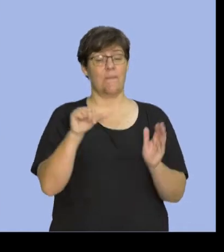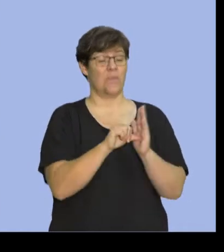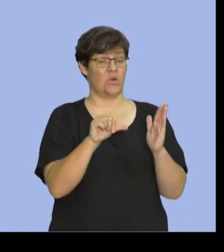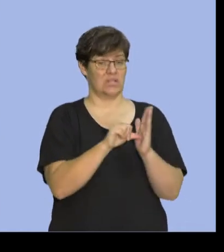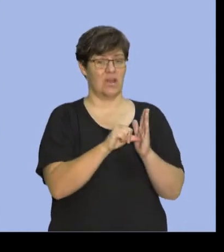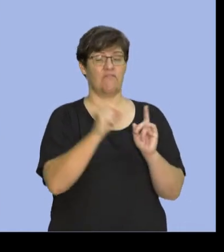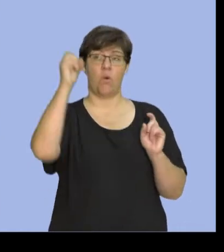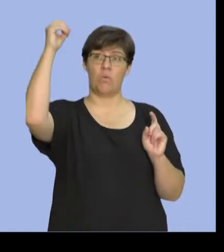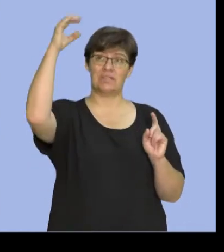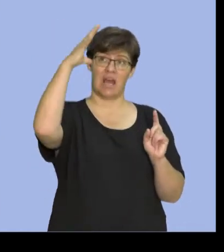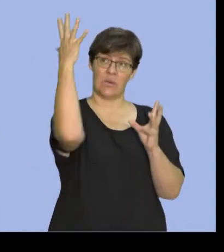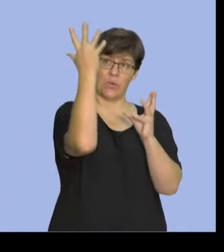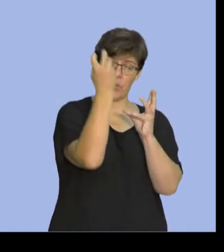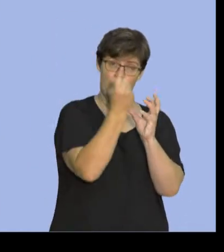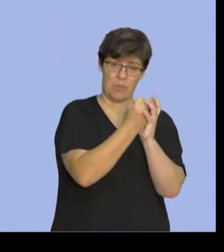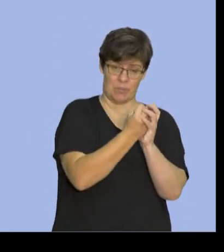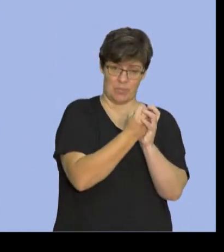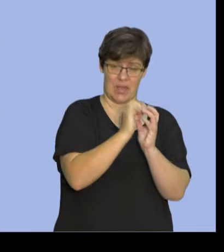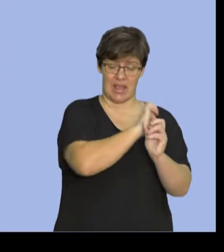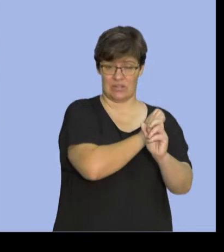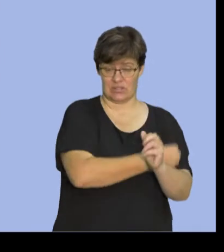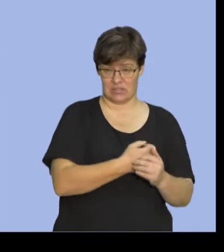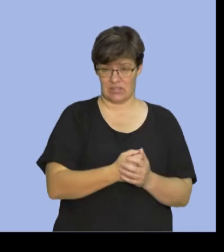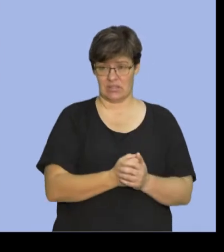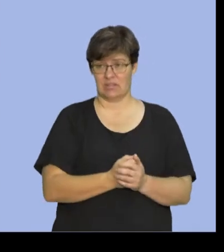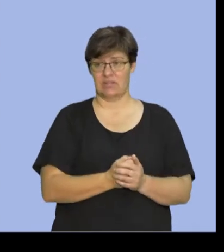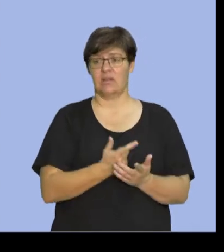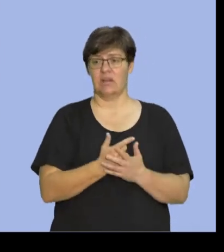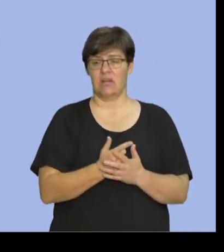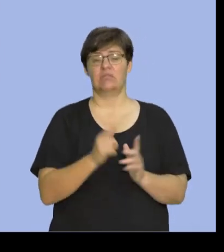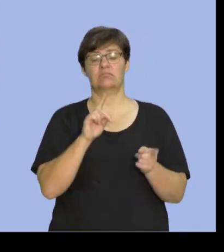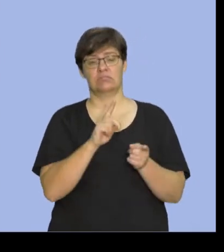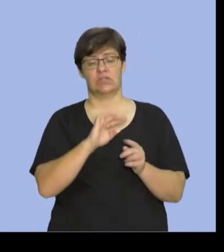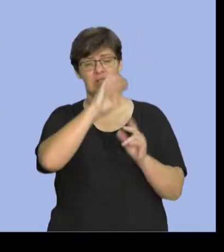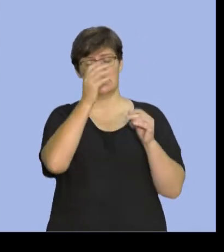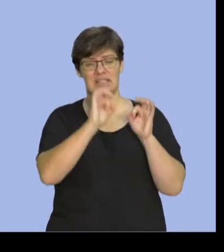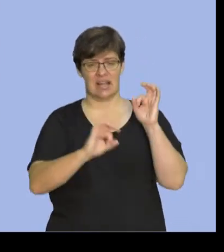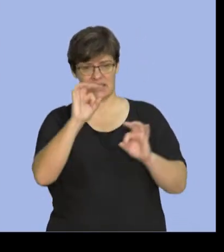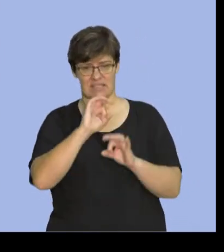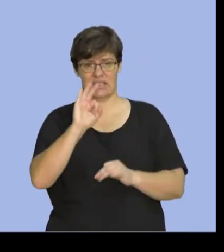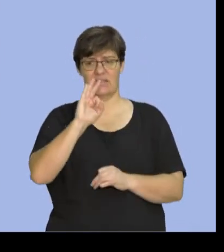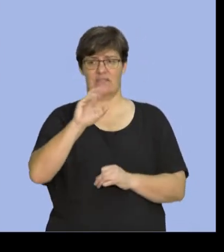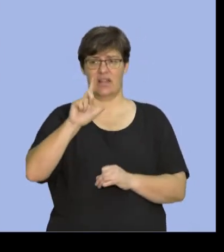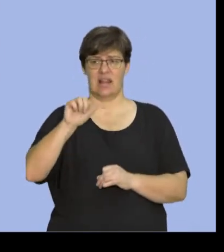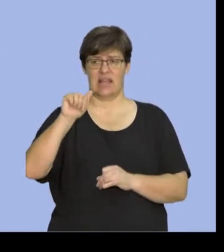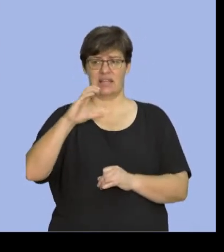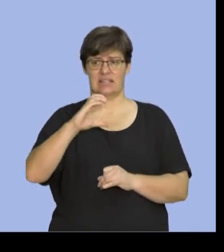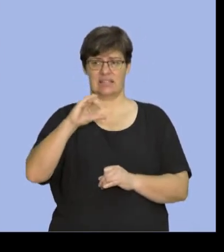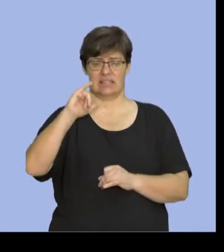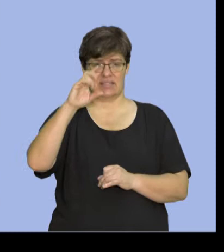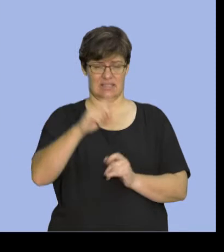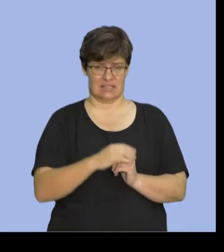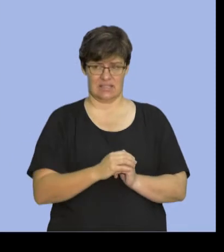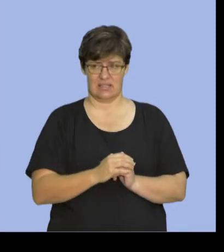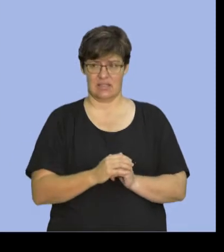for photosynthesis. The shape of cells can be defined or described as being flaccid. So when a cell has lost